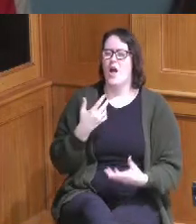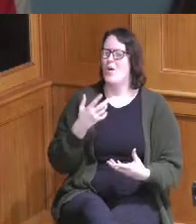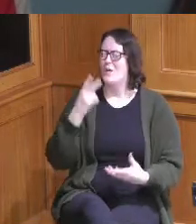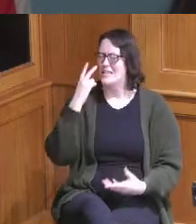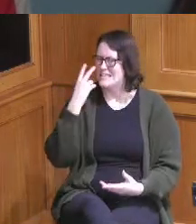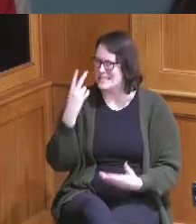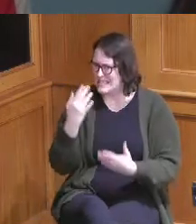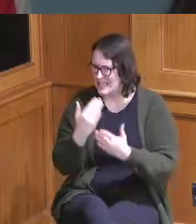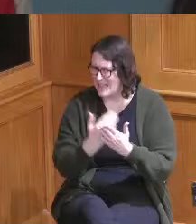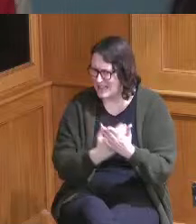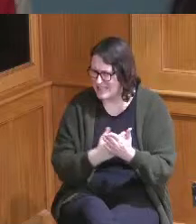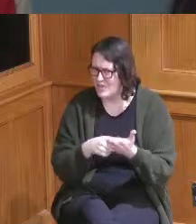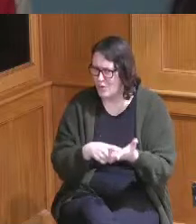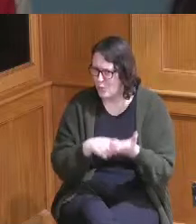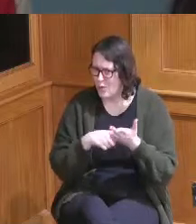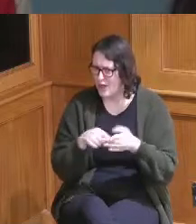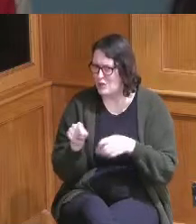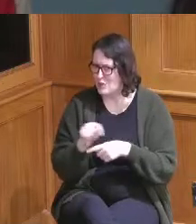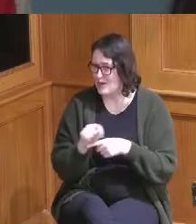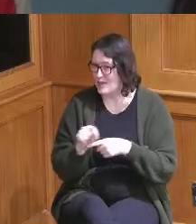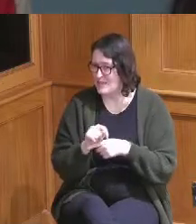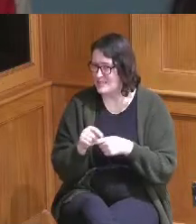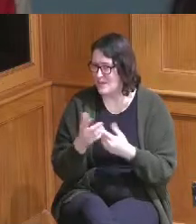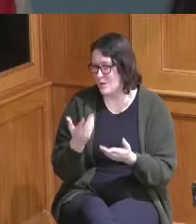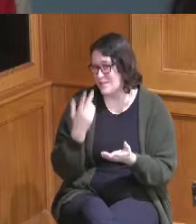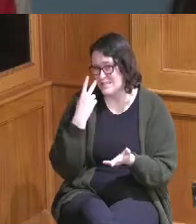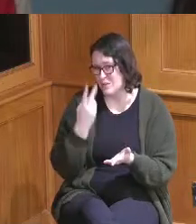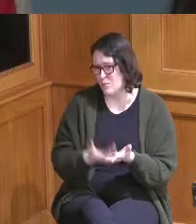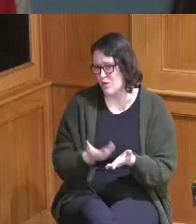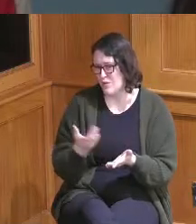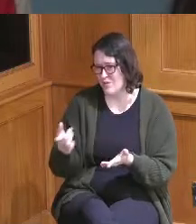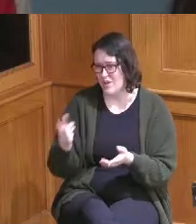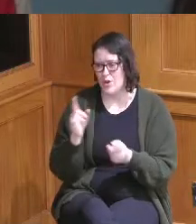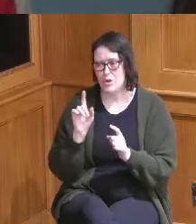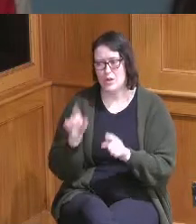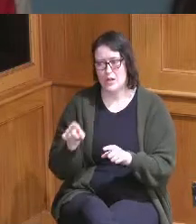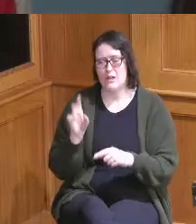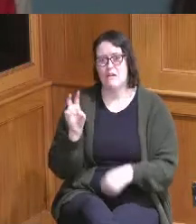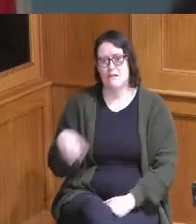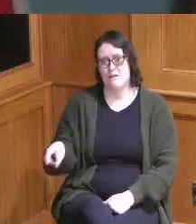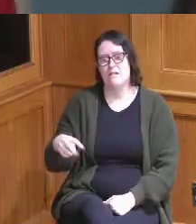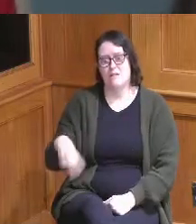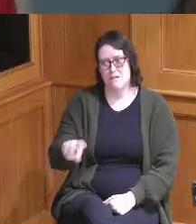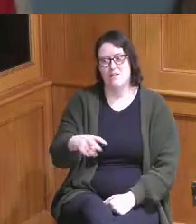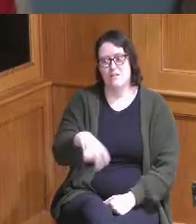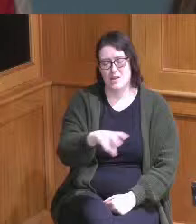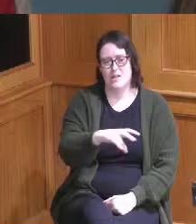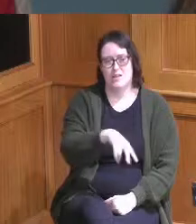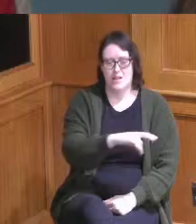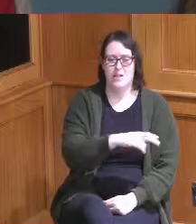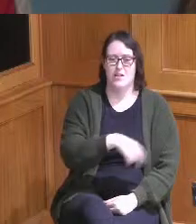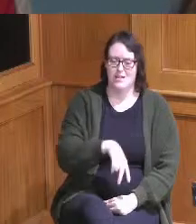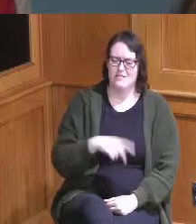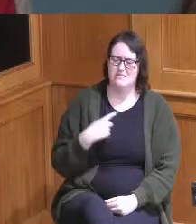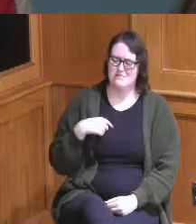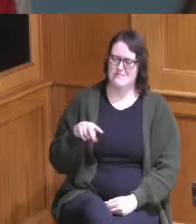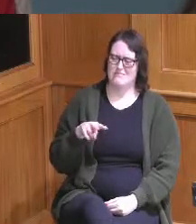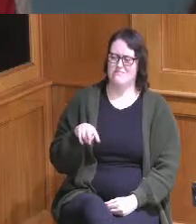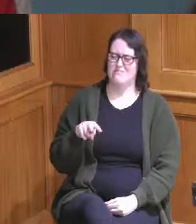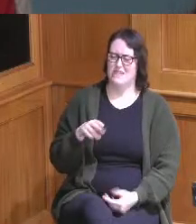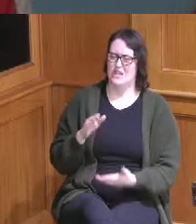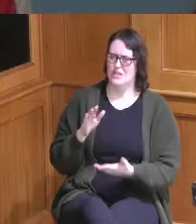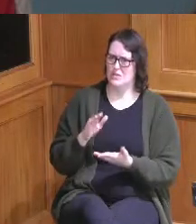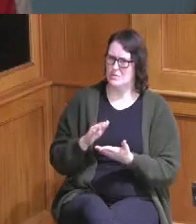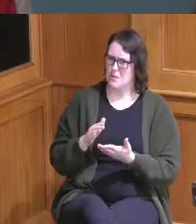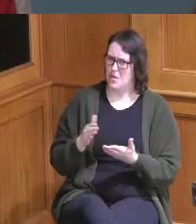see the list of mandated trainings. They are going to on a lot of trips, a lot of travel. I could kind of look at the small things that